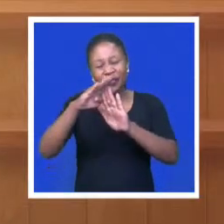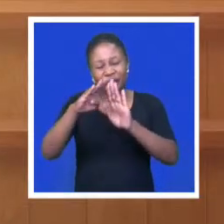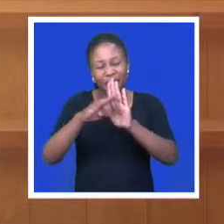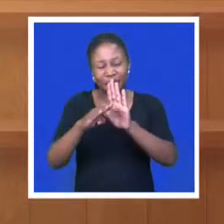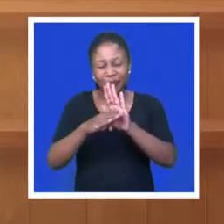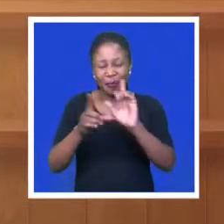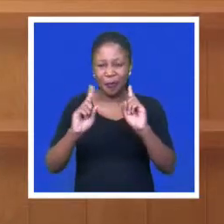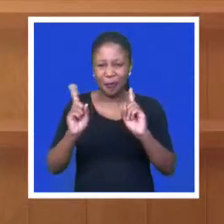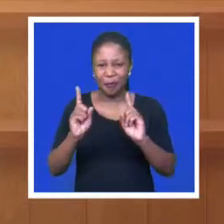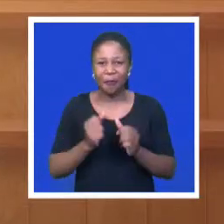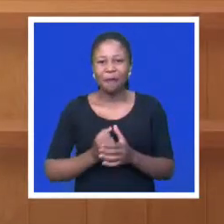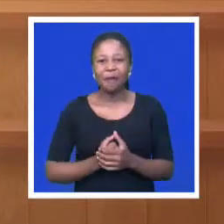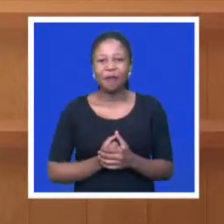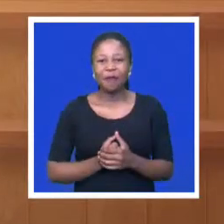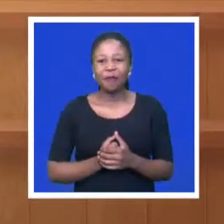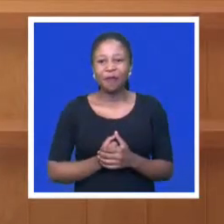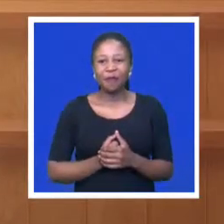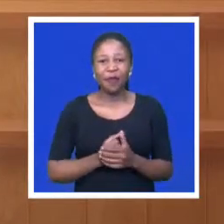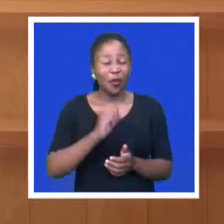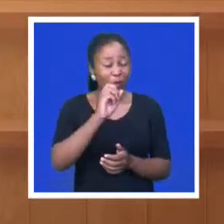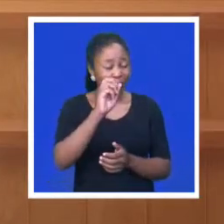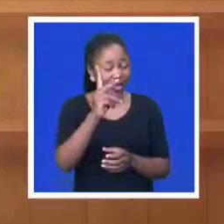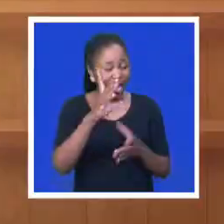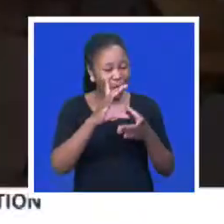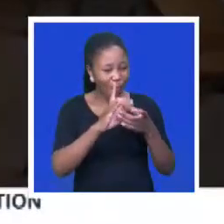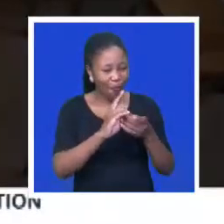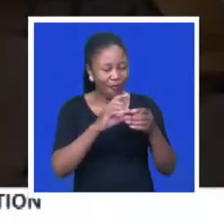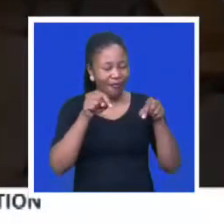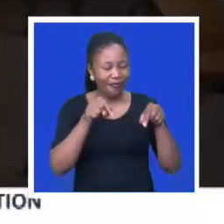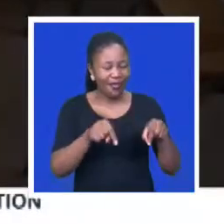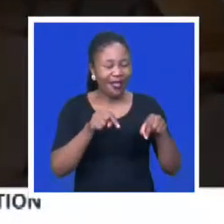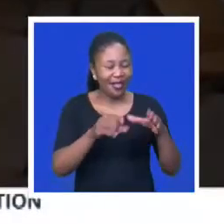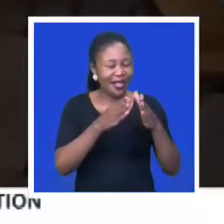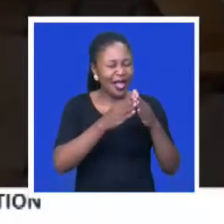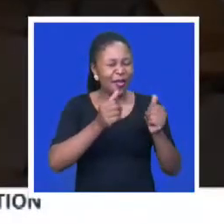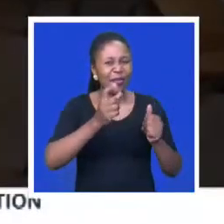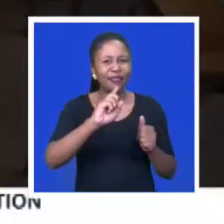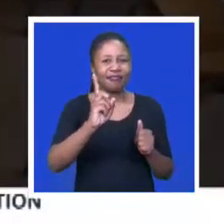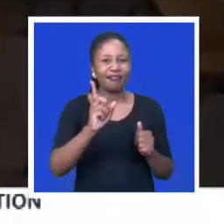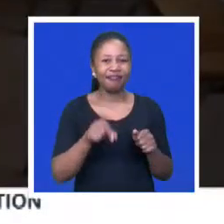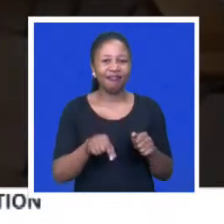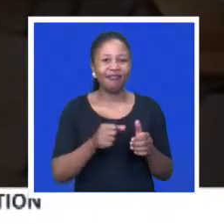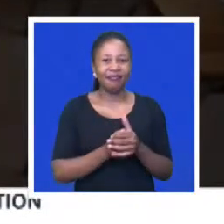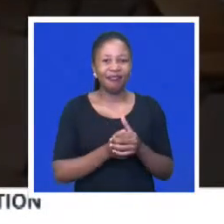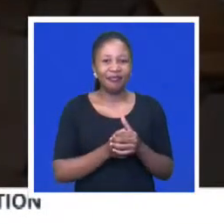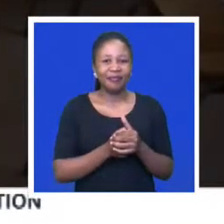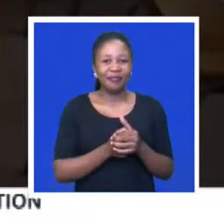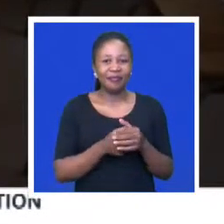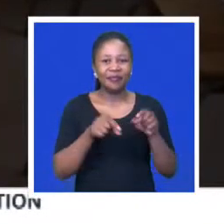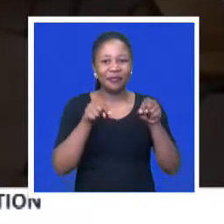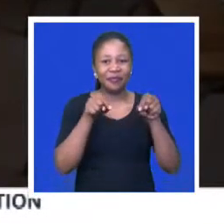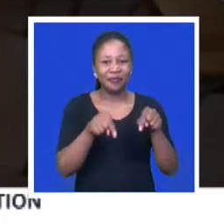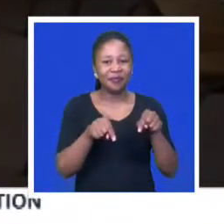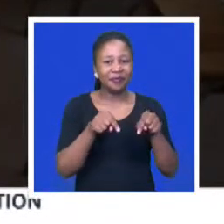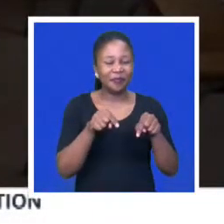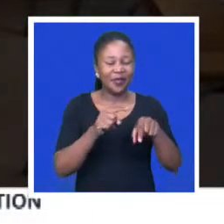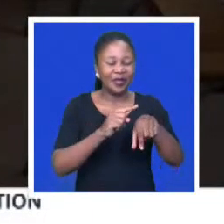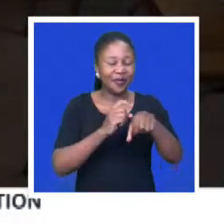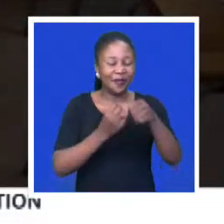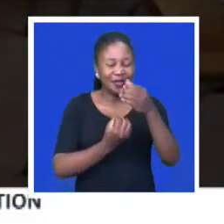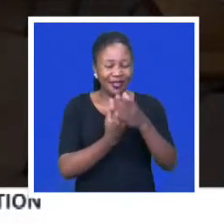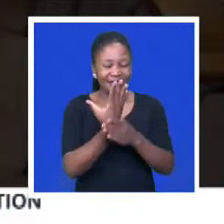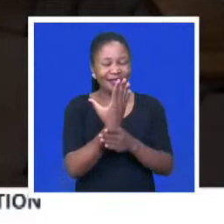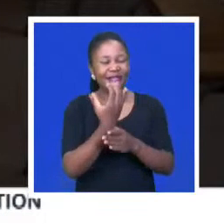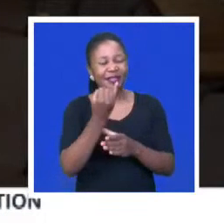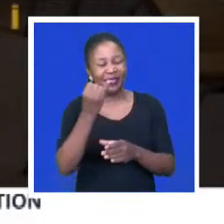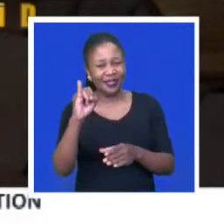home, this is what your day looks like today of learning. From now until 2:30 p.m., we have Siswati for